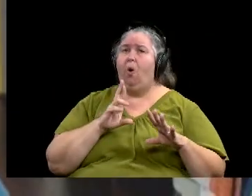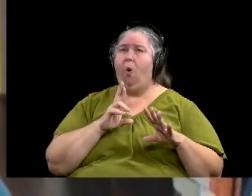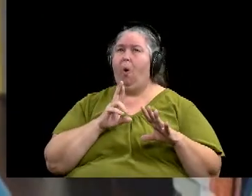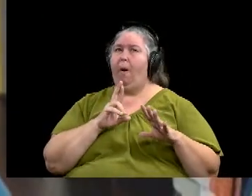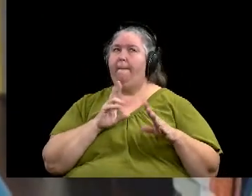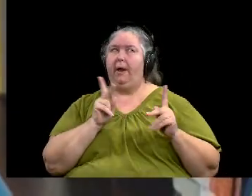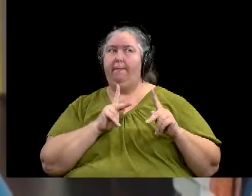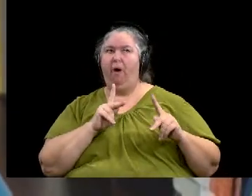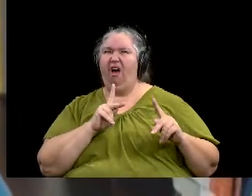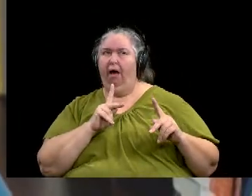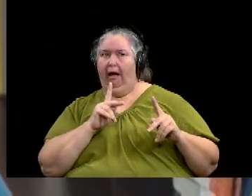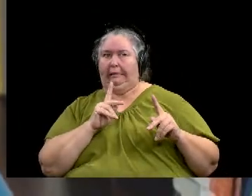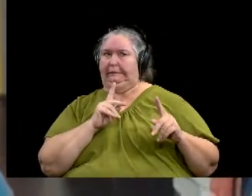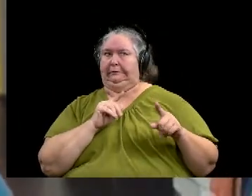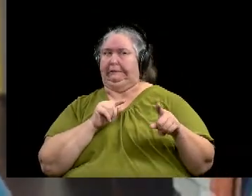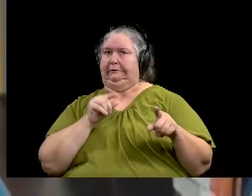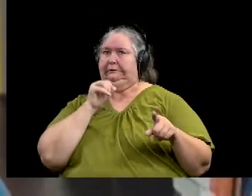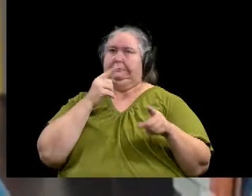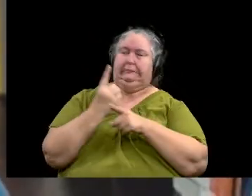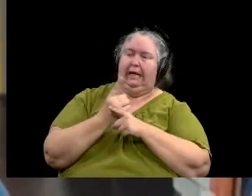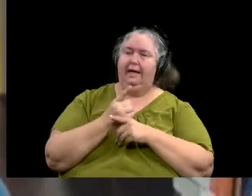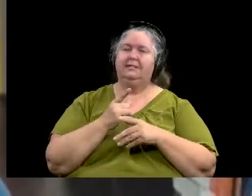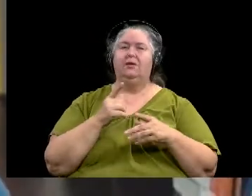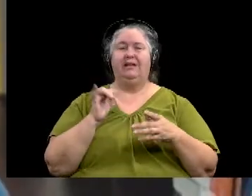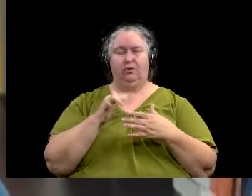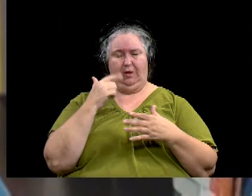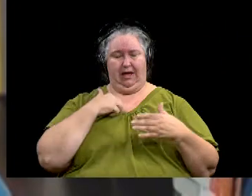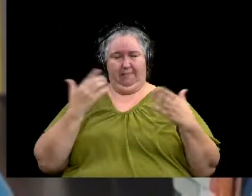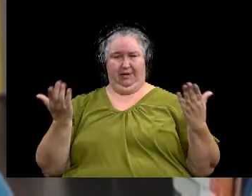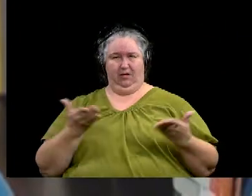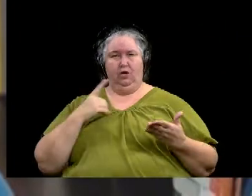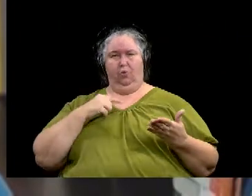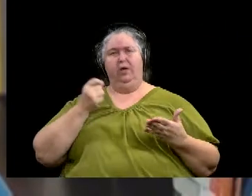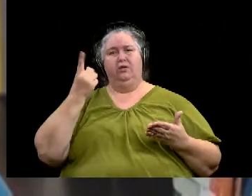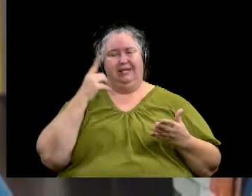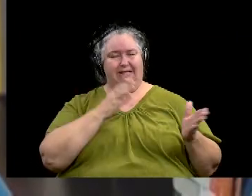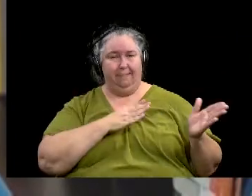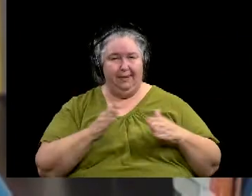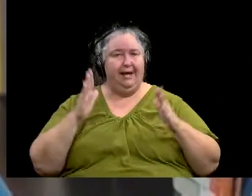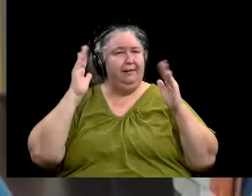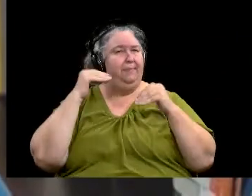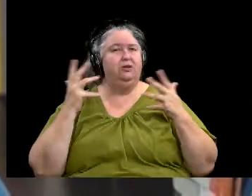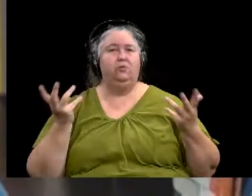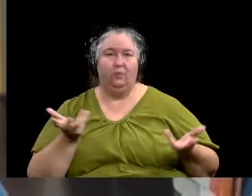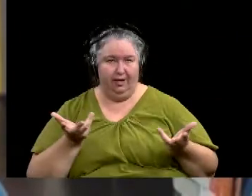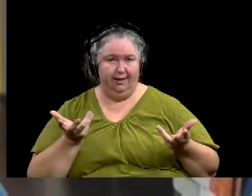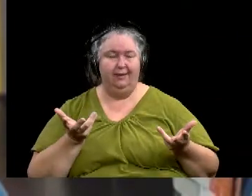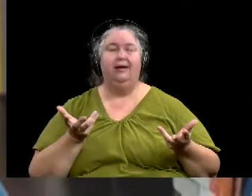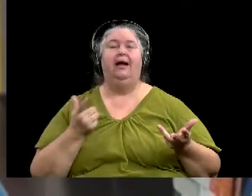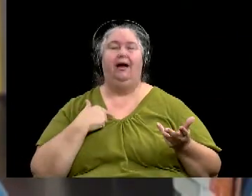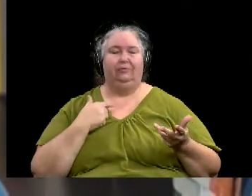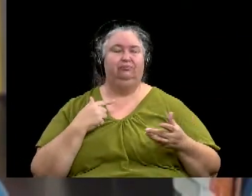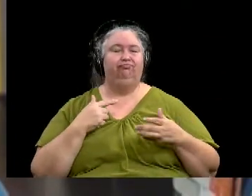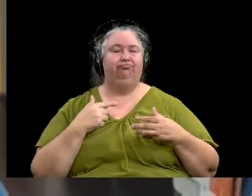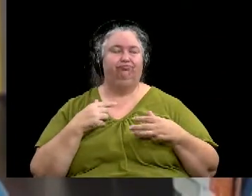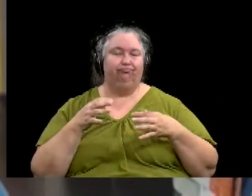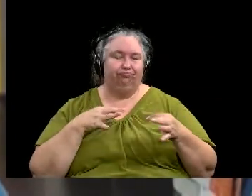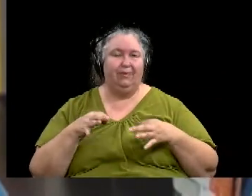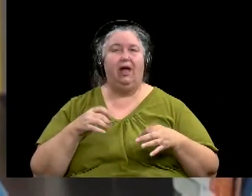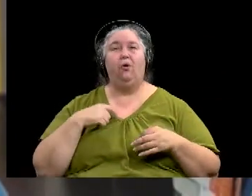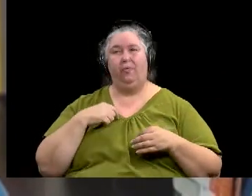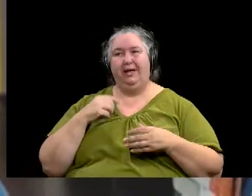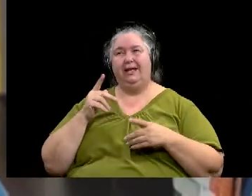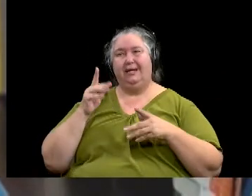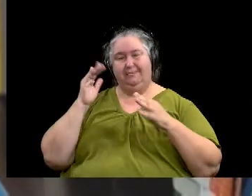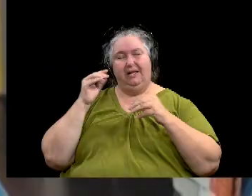that everyone knows what our plans and expectations are. And we do expect a lot of hesitancy in the community. And so we are working to understand what